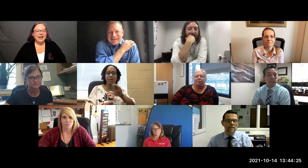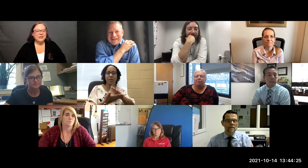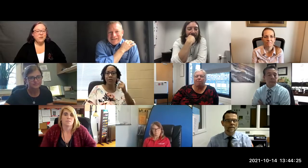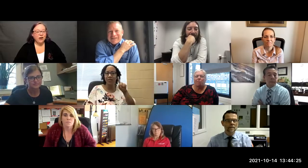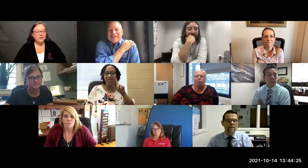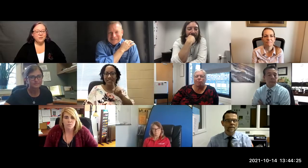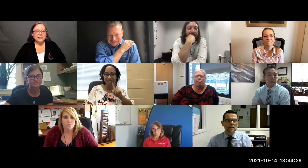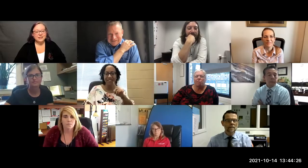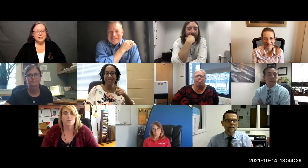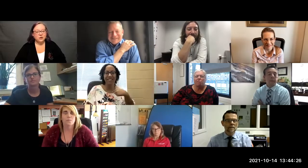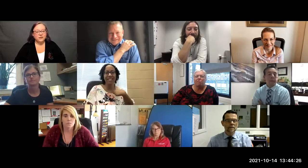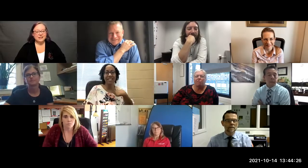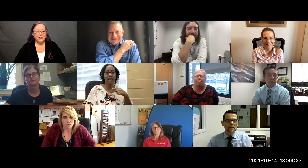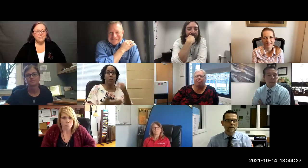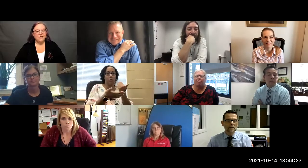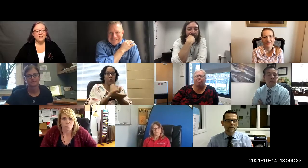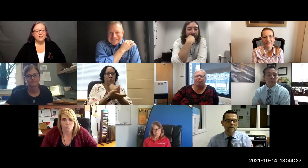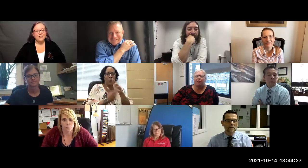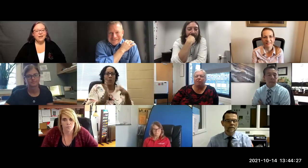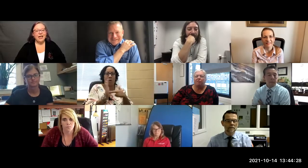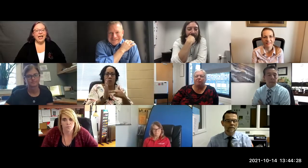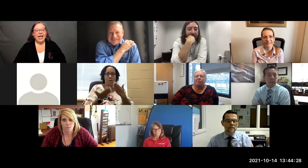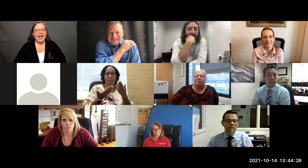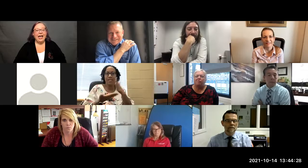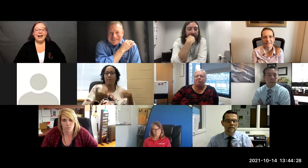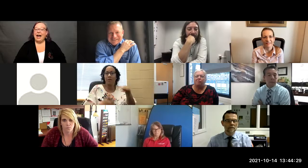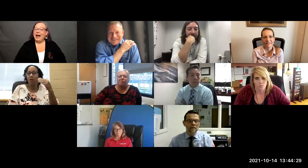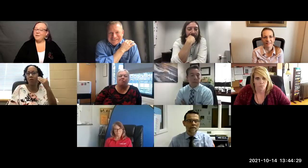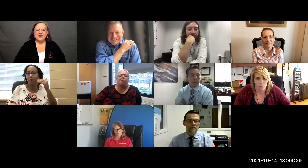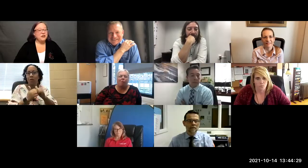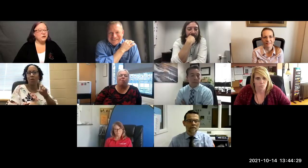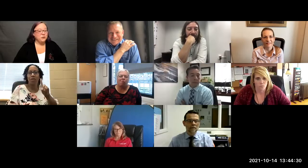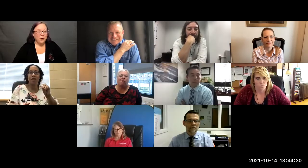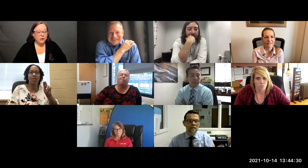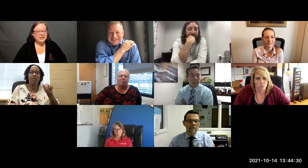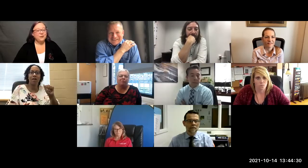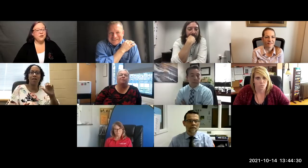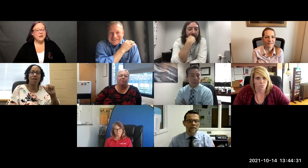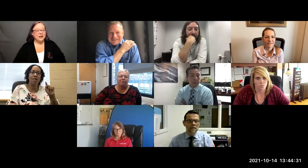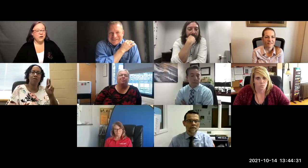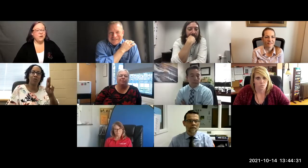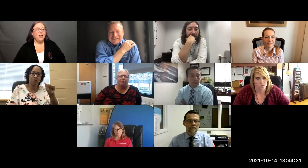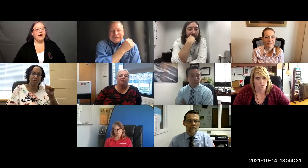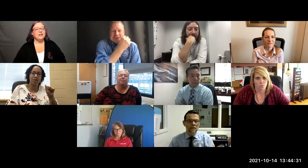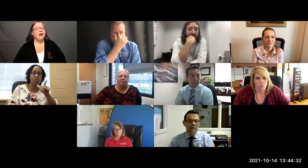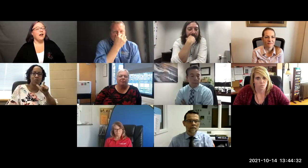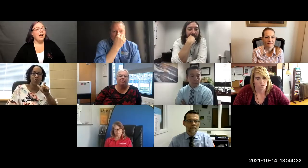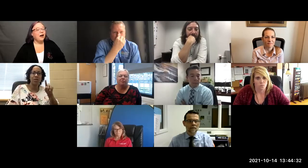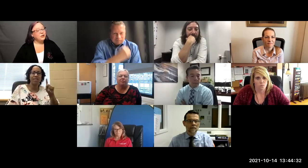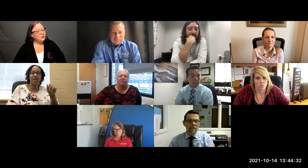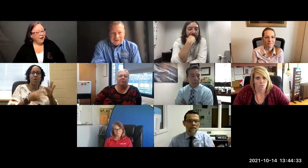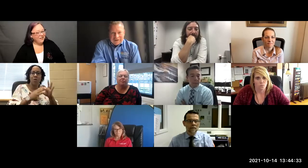Hi, I am Tamara from the Texas School for the Deaf. And I am in a new role. Some of you may know